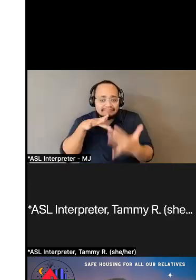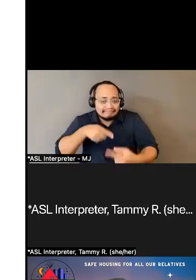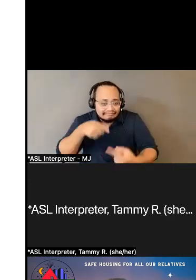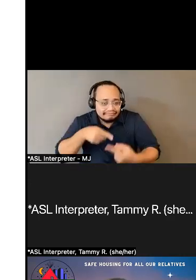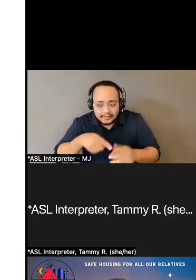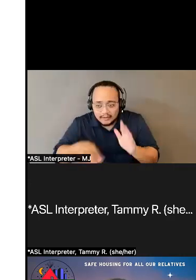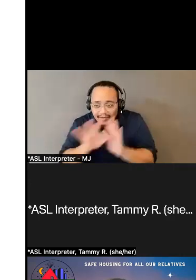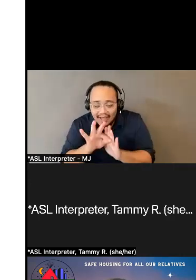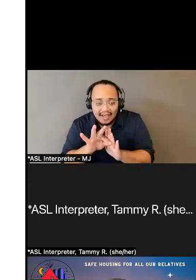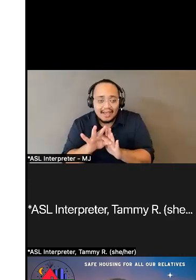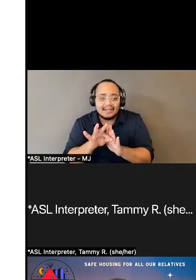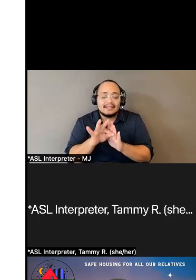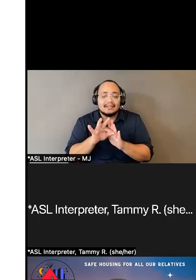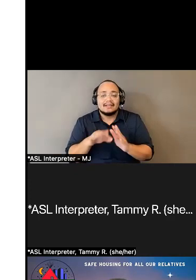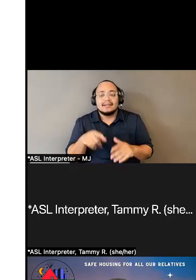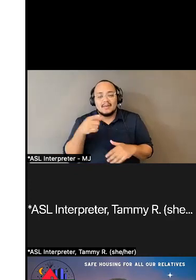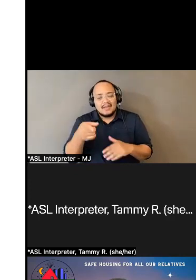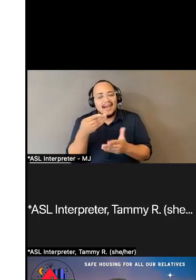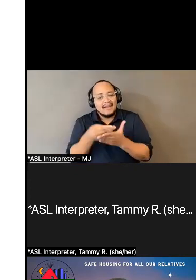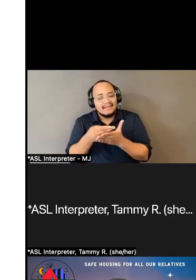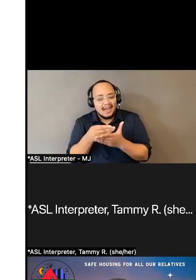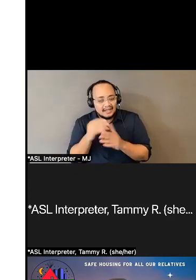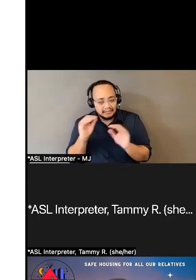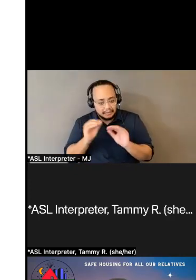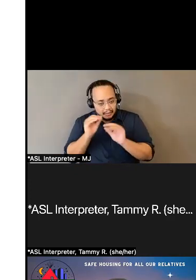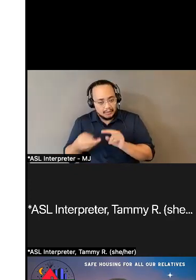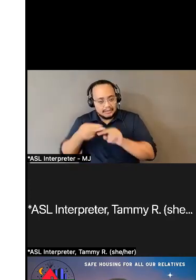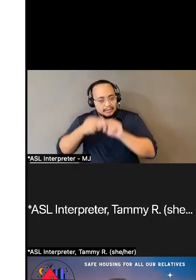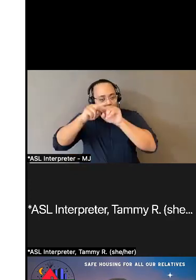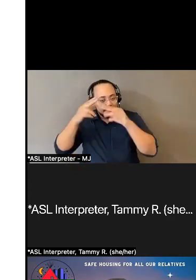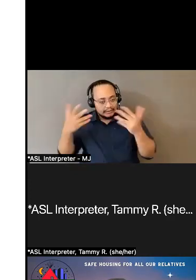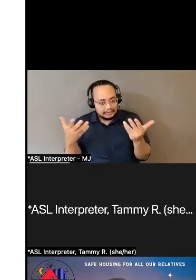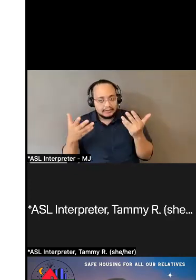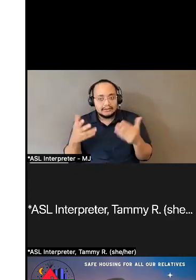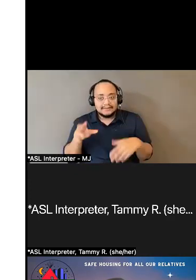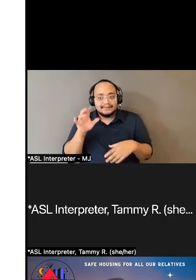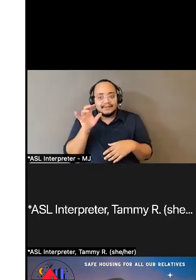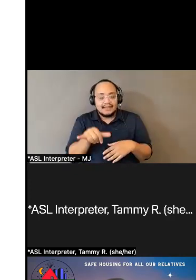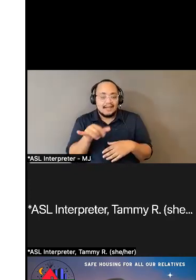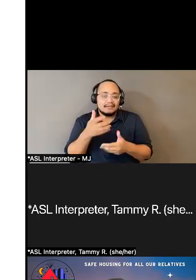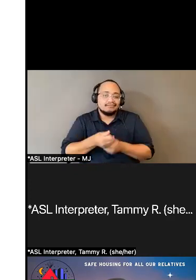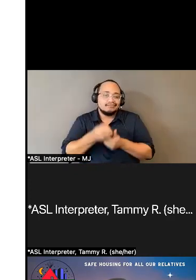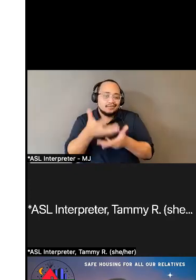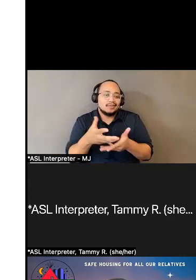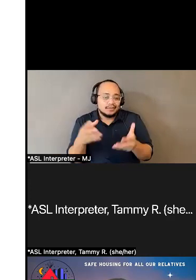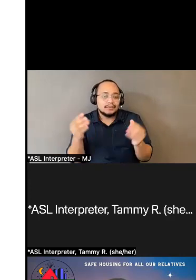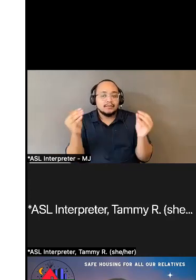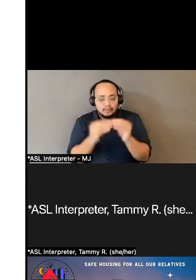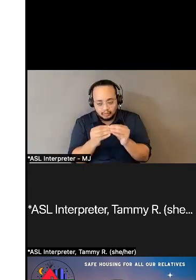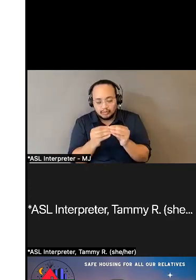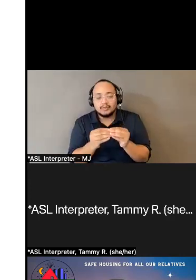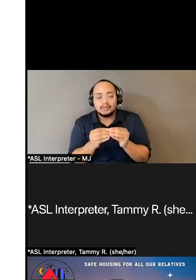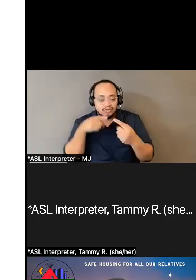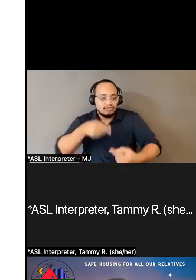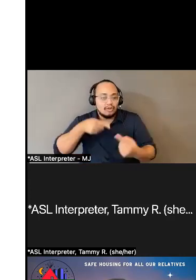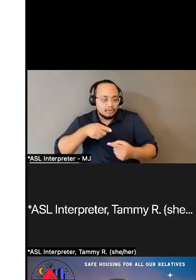looks like, this funding remaining flat funded has both been a sort of compounding factor in that, but also